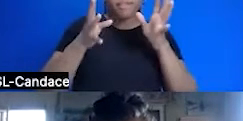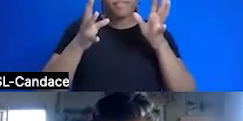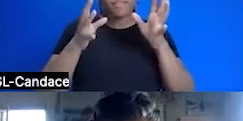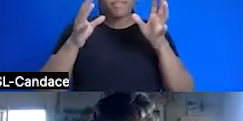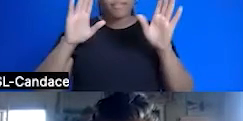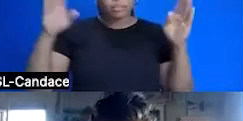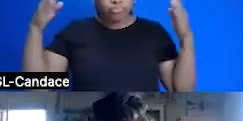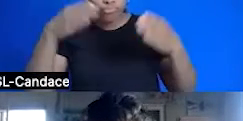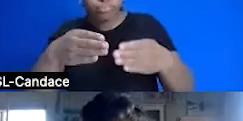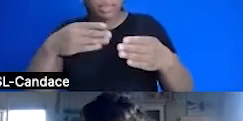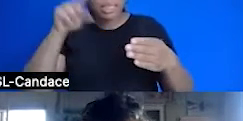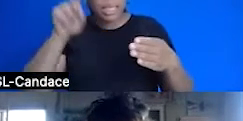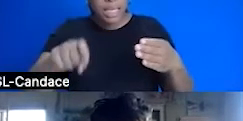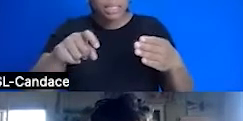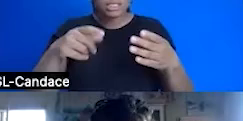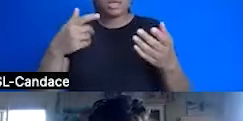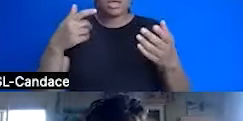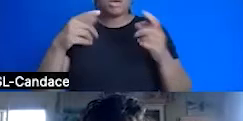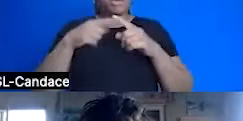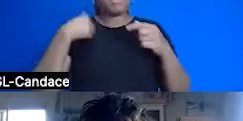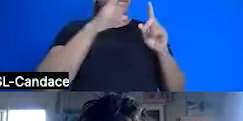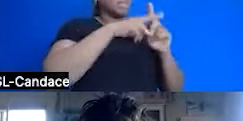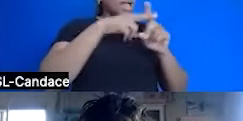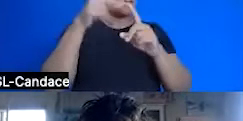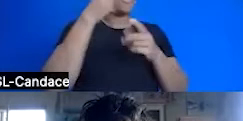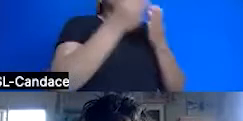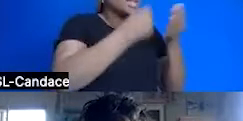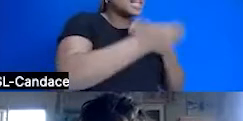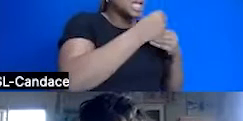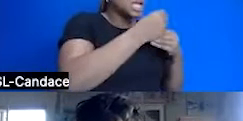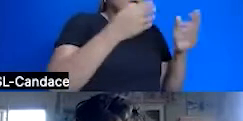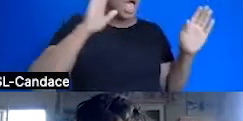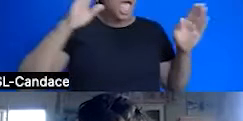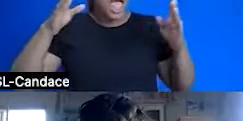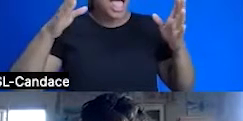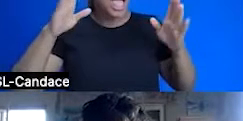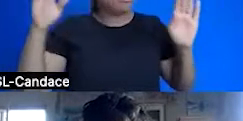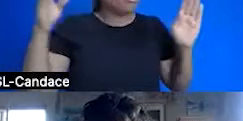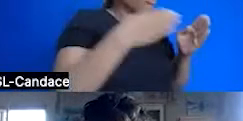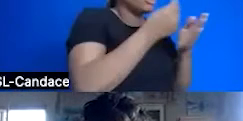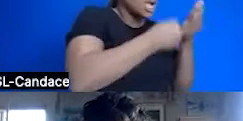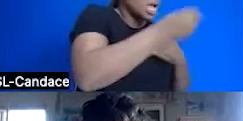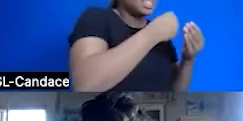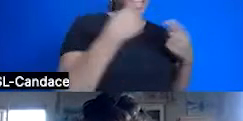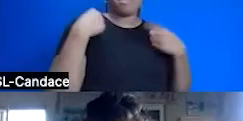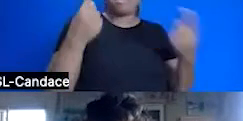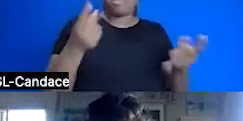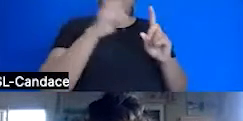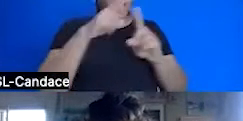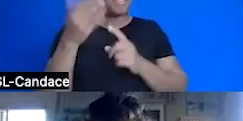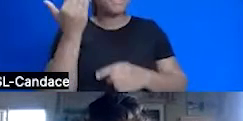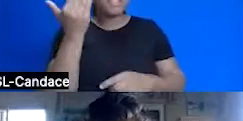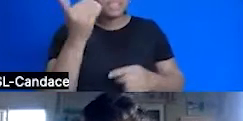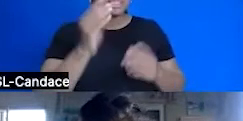project needs is taken away by me trying to apply for funding. In the last 2 months, I have applied to over 15 development